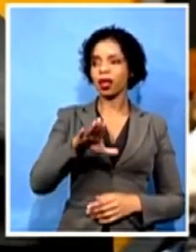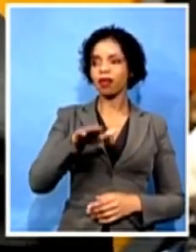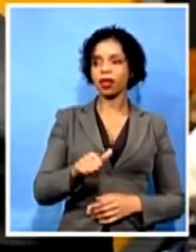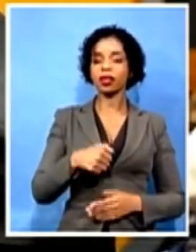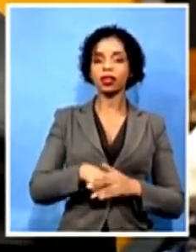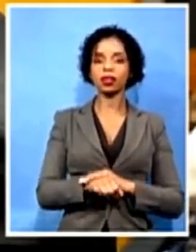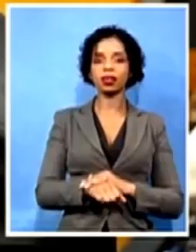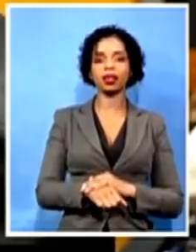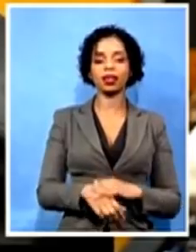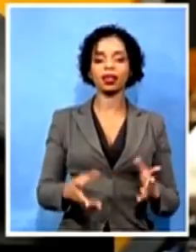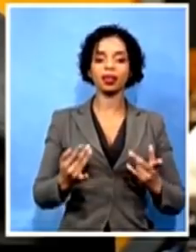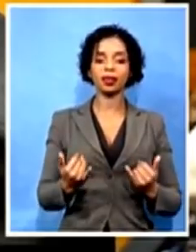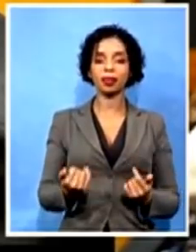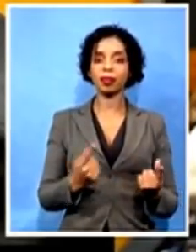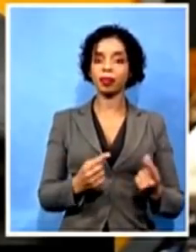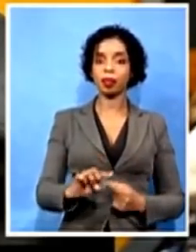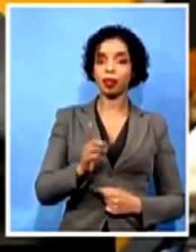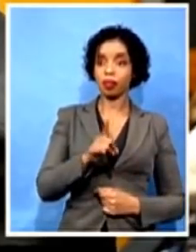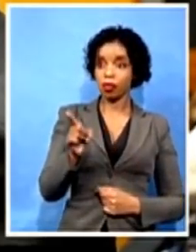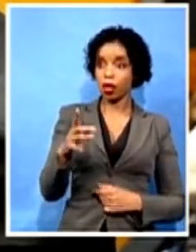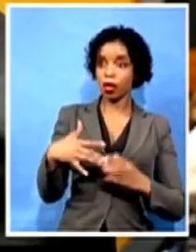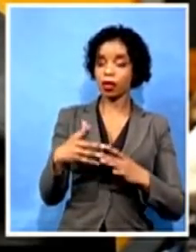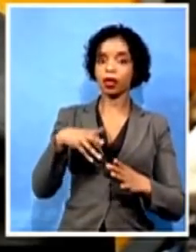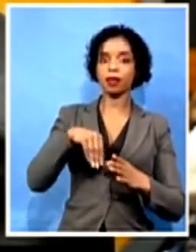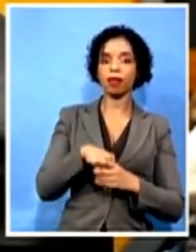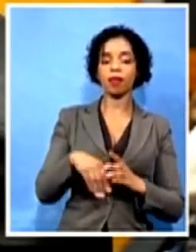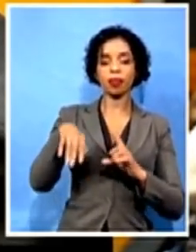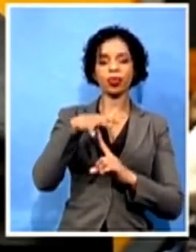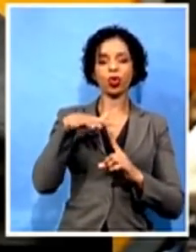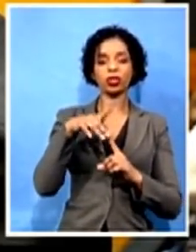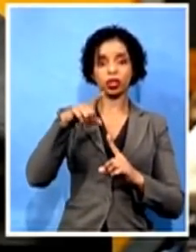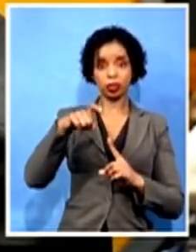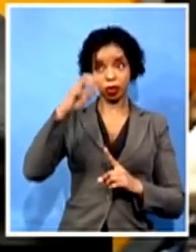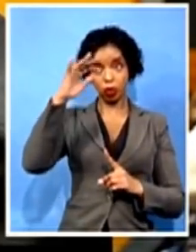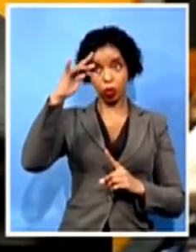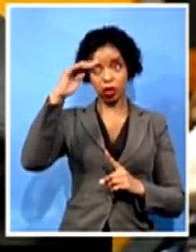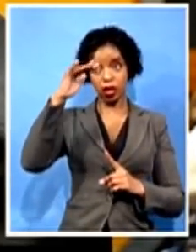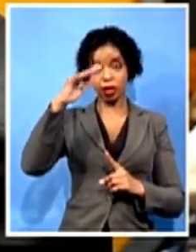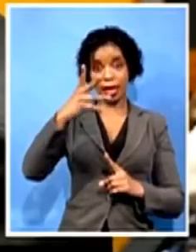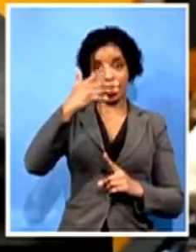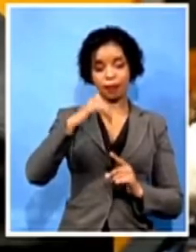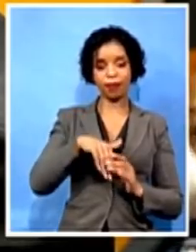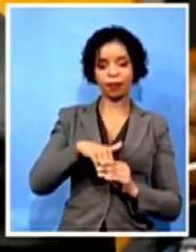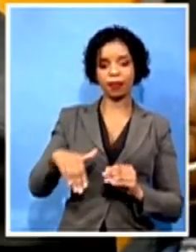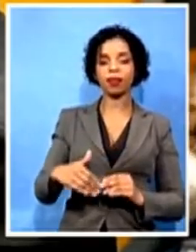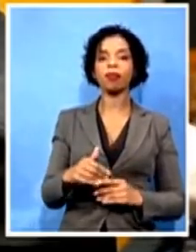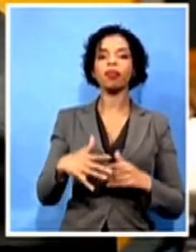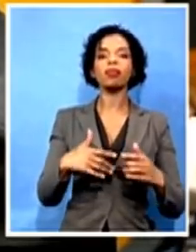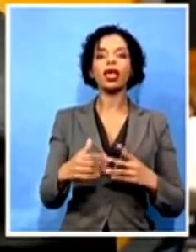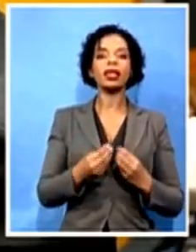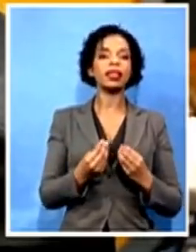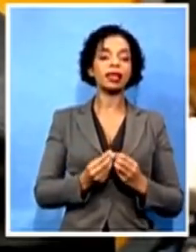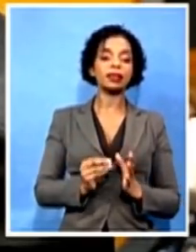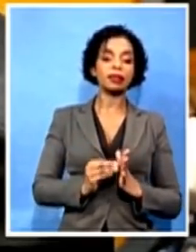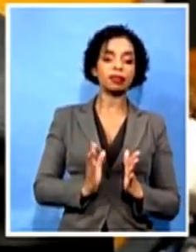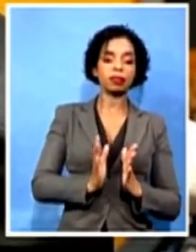involved. Conditions to be considered for the purposes of bail. Any conditions which this honourable court deems fit to impose, I'll comply with. I